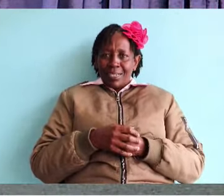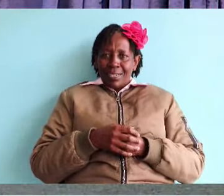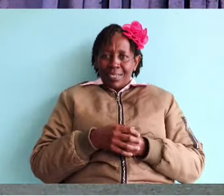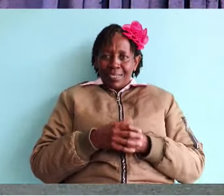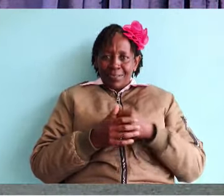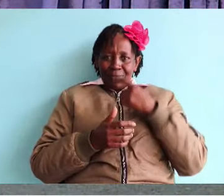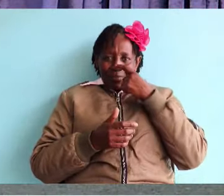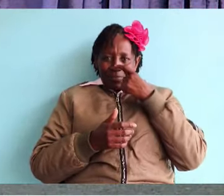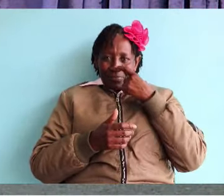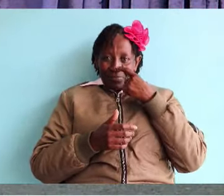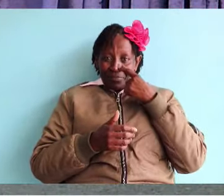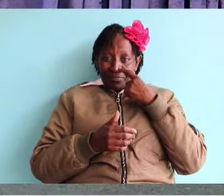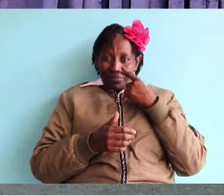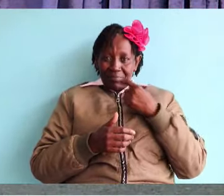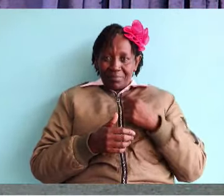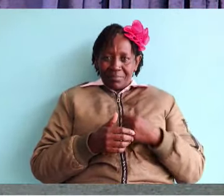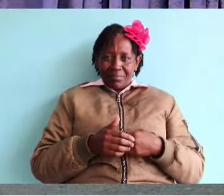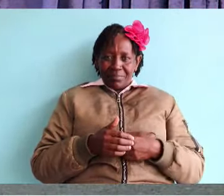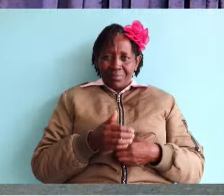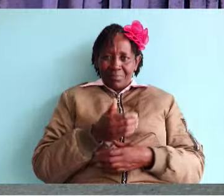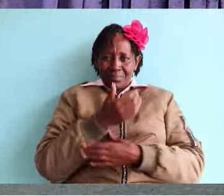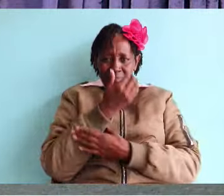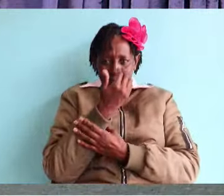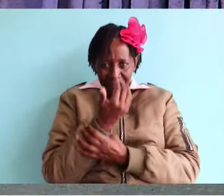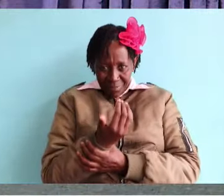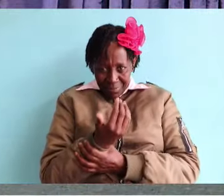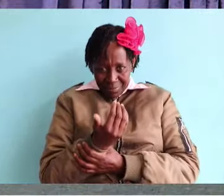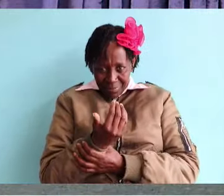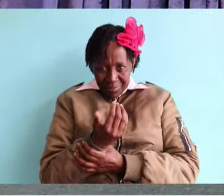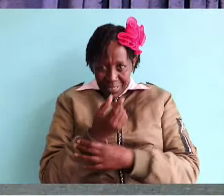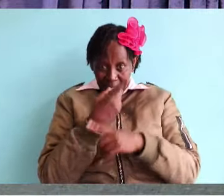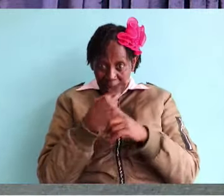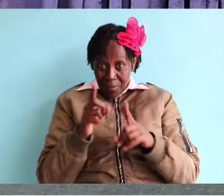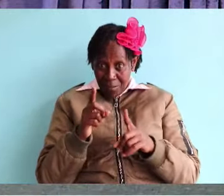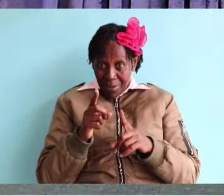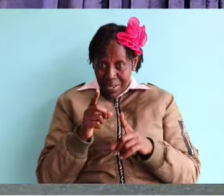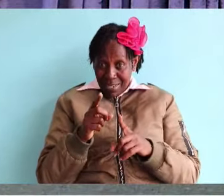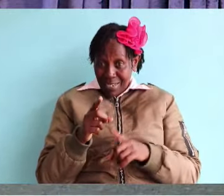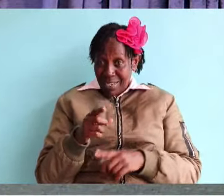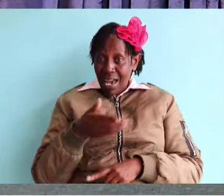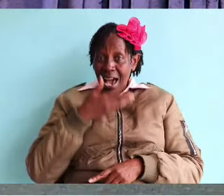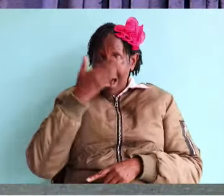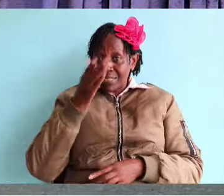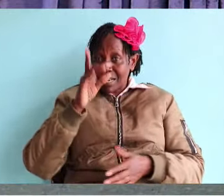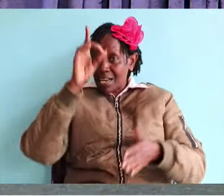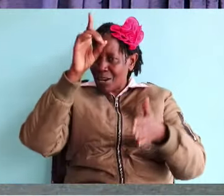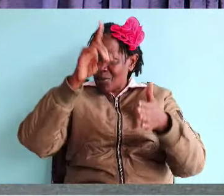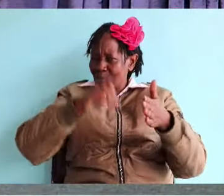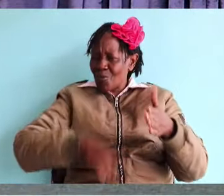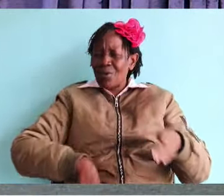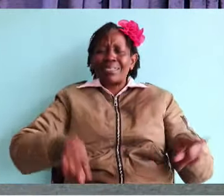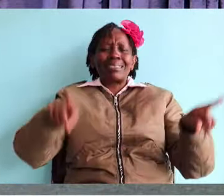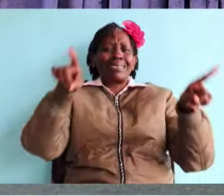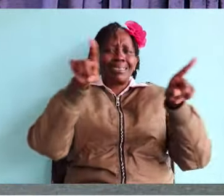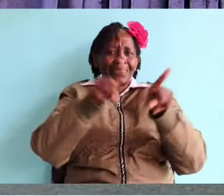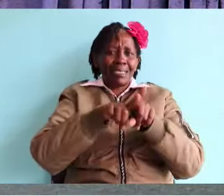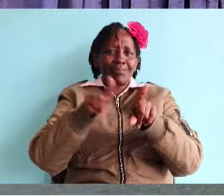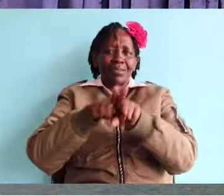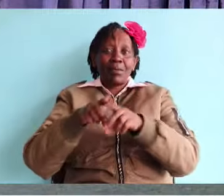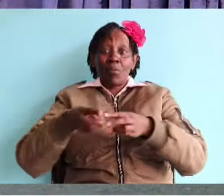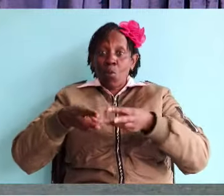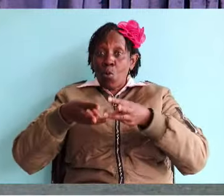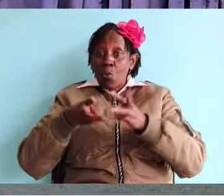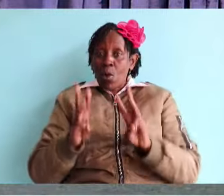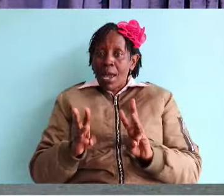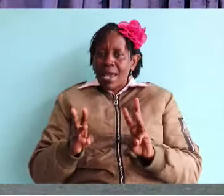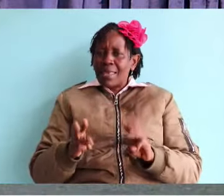he made a request, but they answered as the men of Succoth. They just answered in the same way. And probably is the